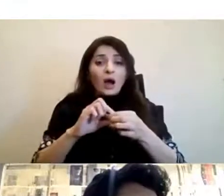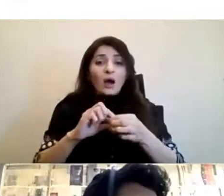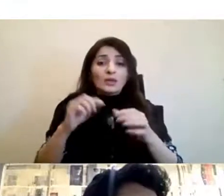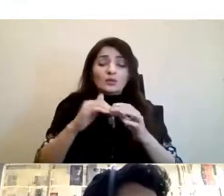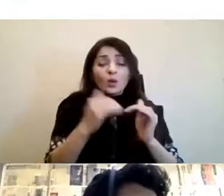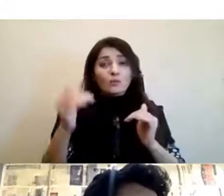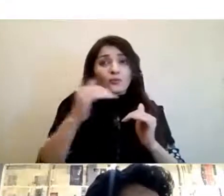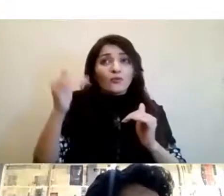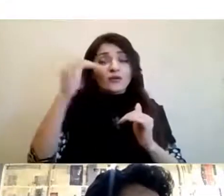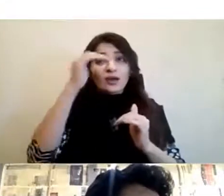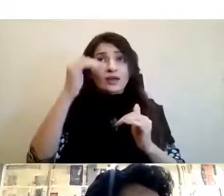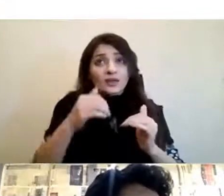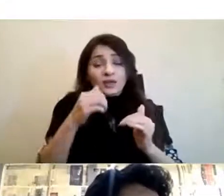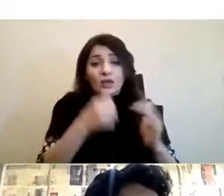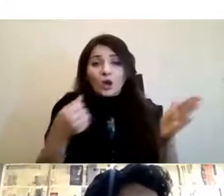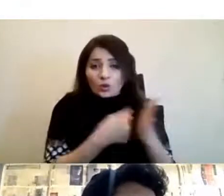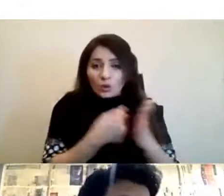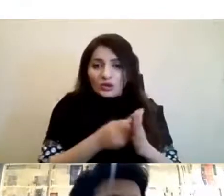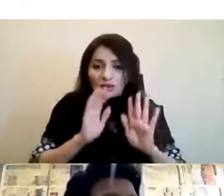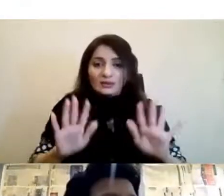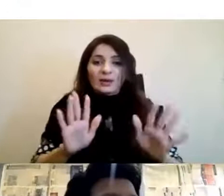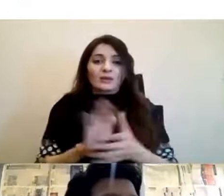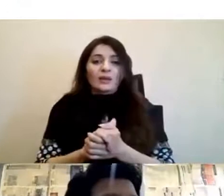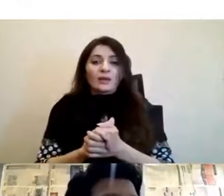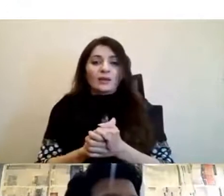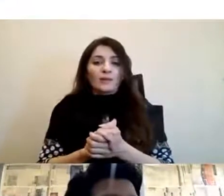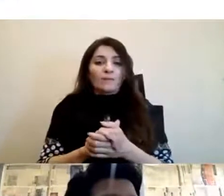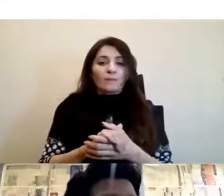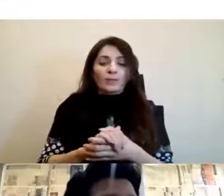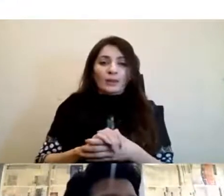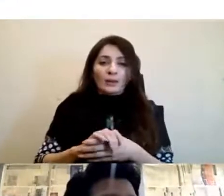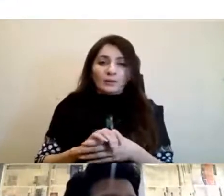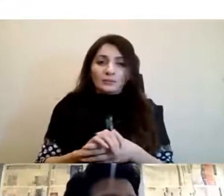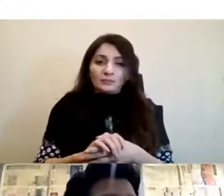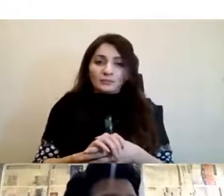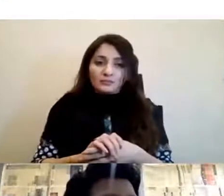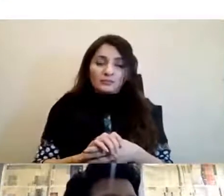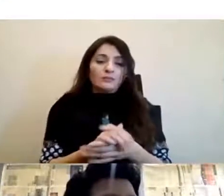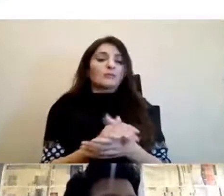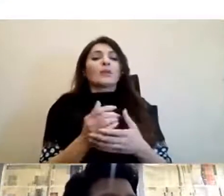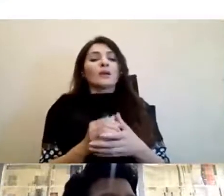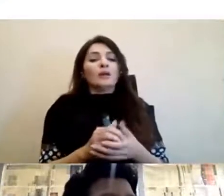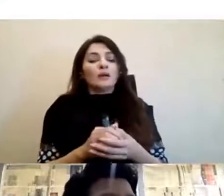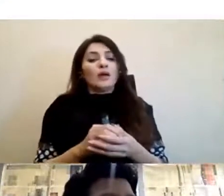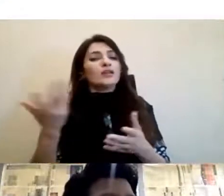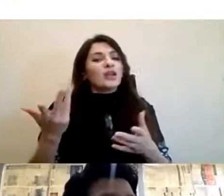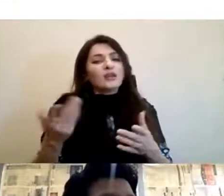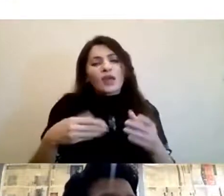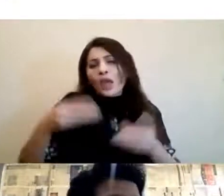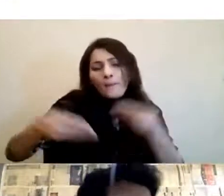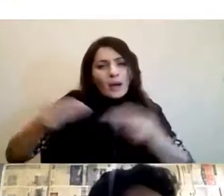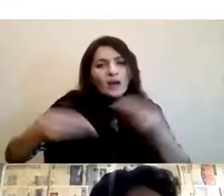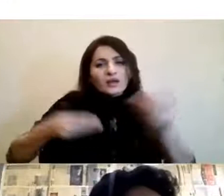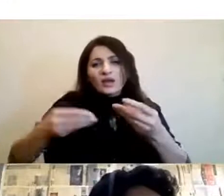deliver products and services that give people with disabilities a voice, access to markets and information, and the ability to